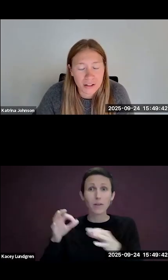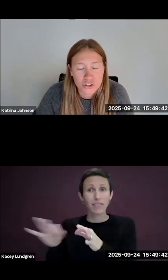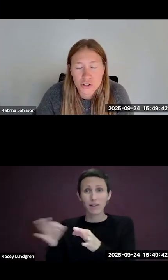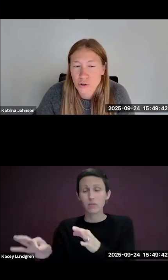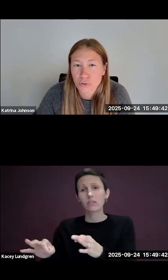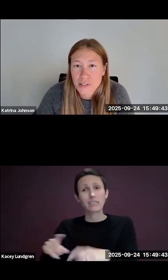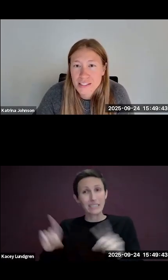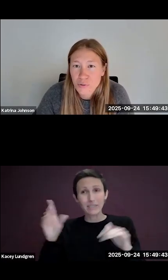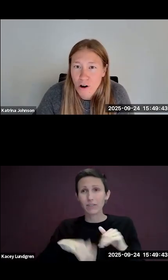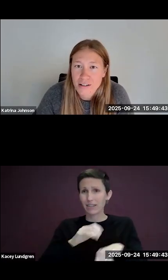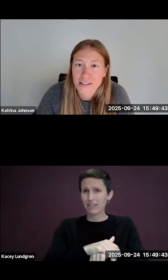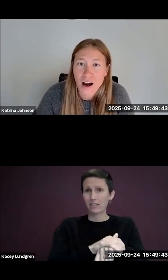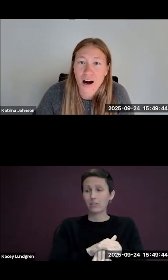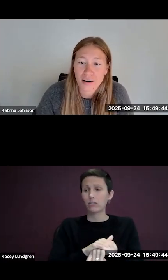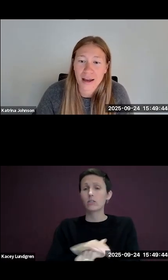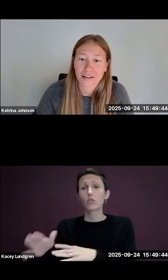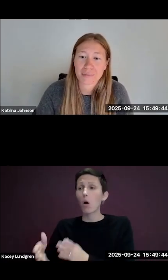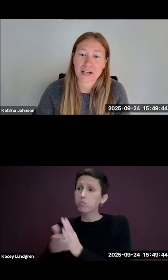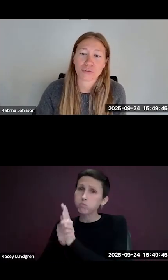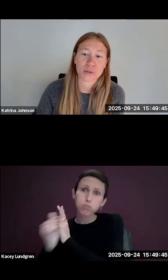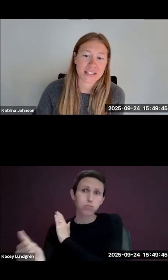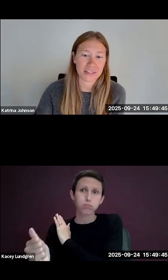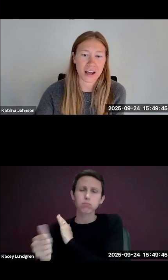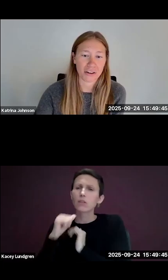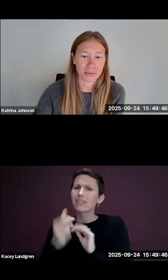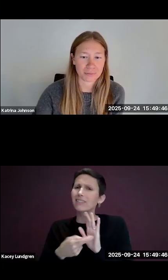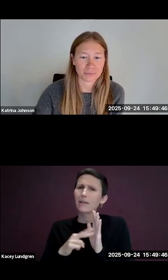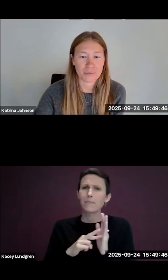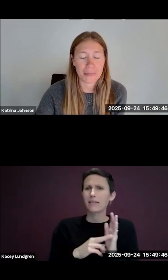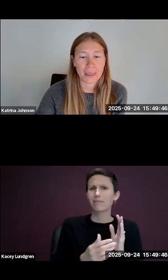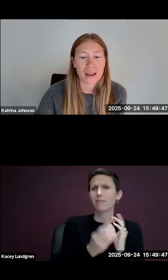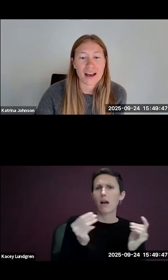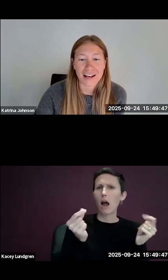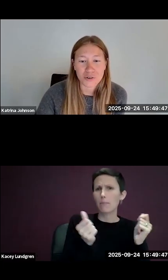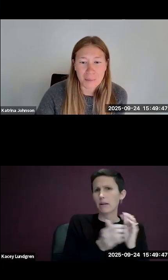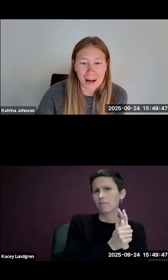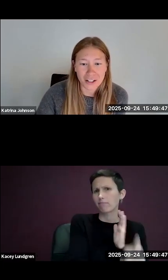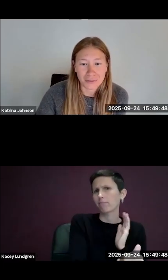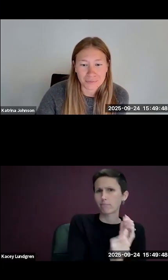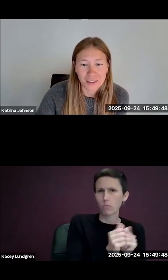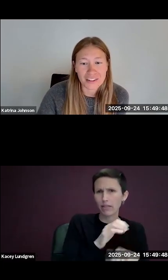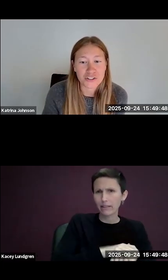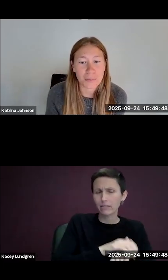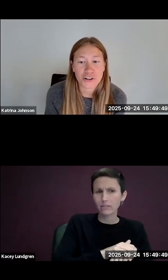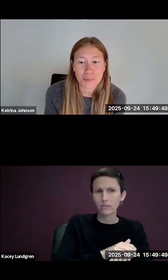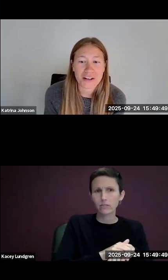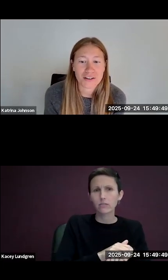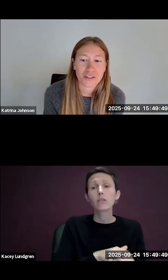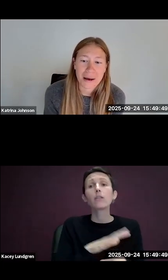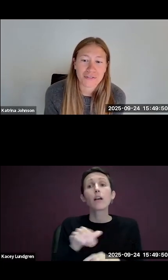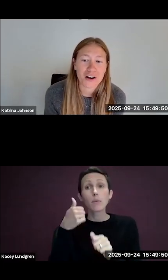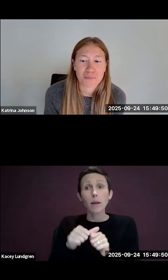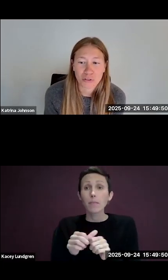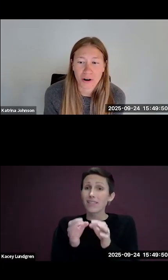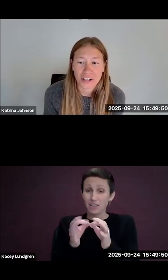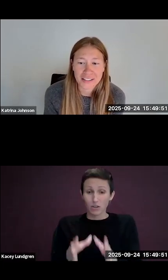different from English, so fluency in one does not automatically mean fluency in the other. As a reminder, the interpreter is present